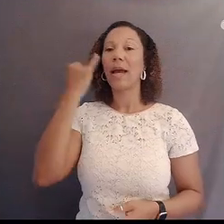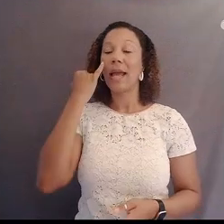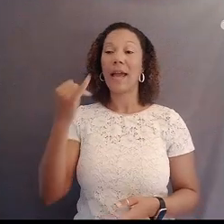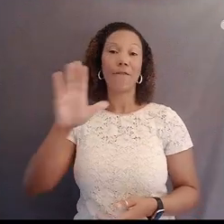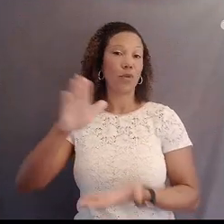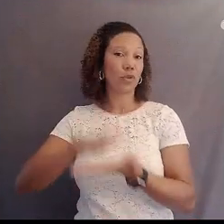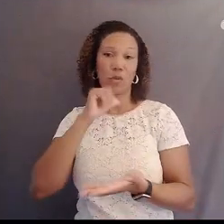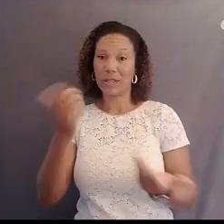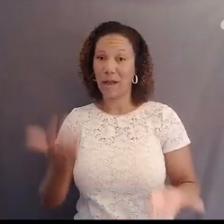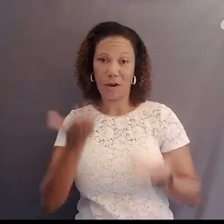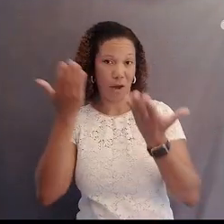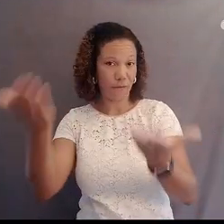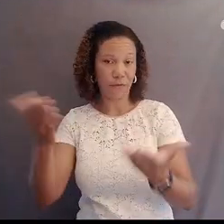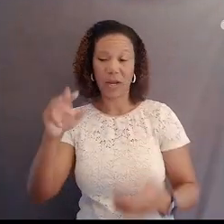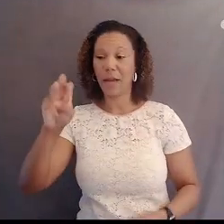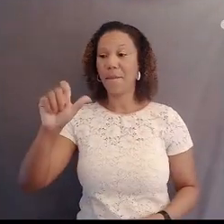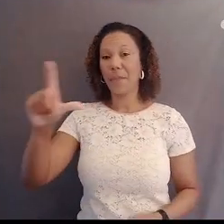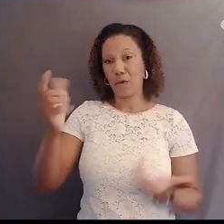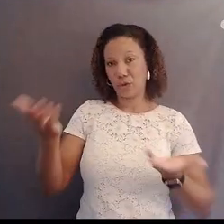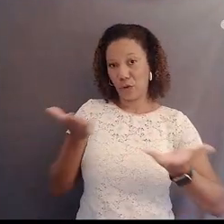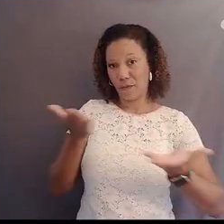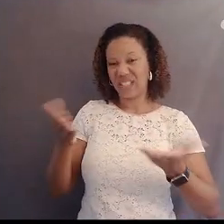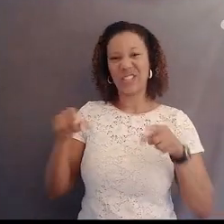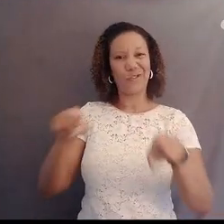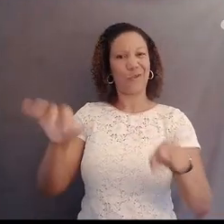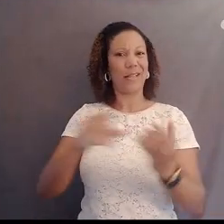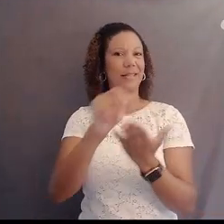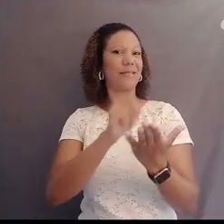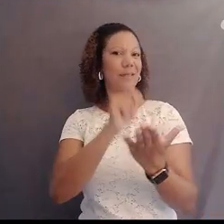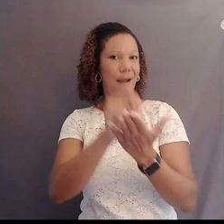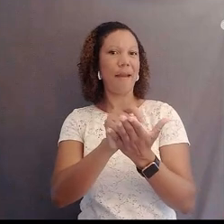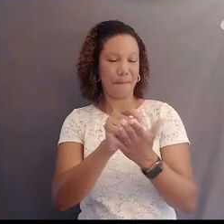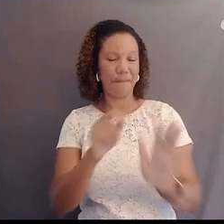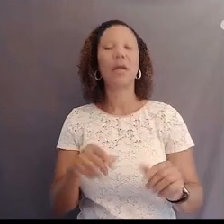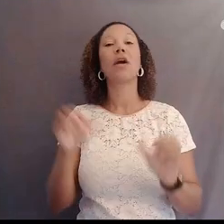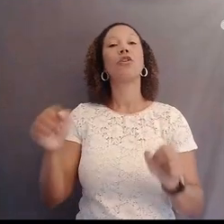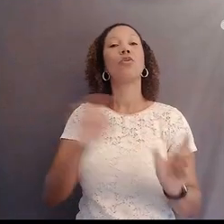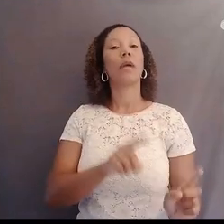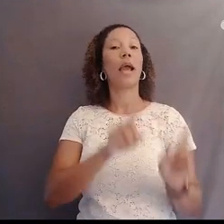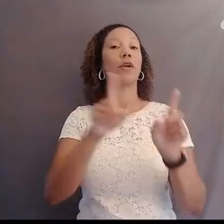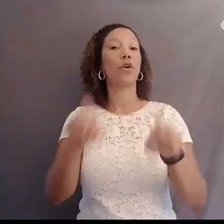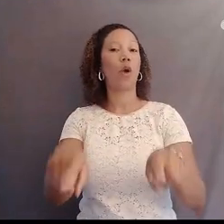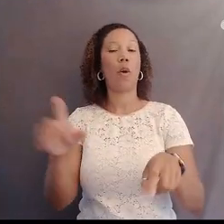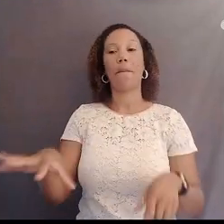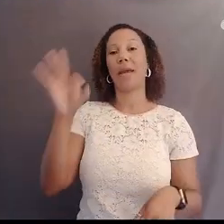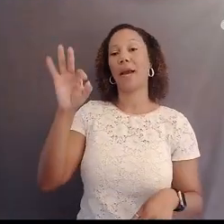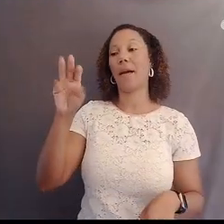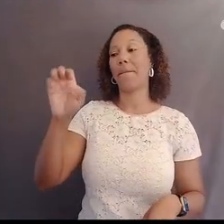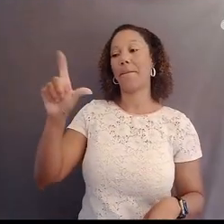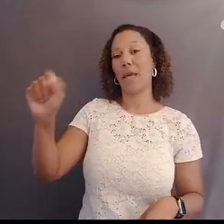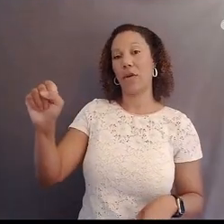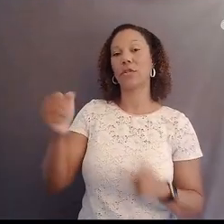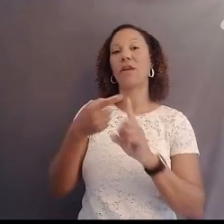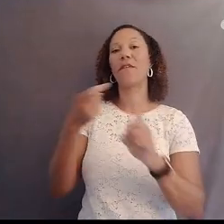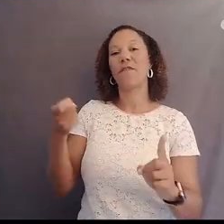offering curbside meal service just at that for this particular time for the earlier part, those meals may be picked up from a